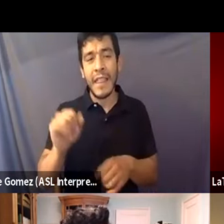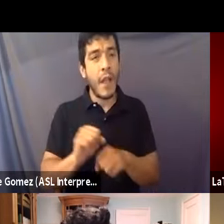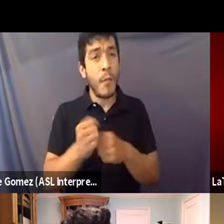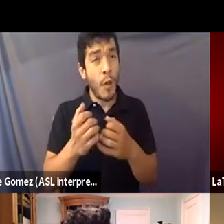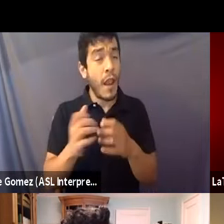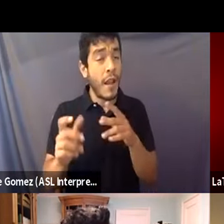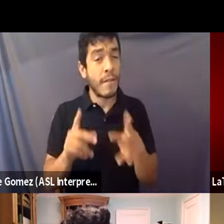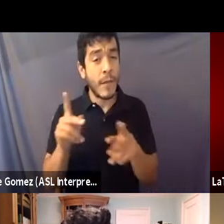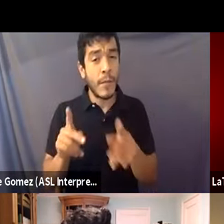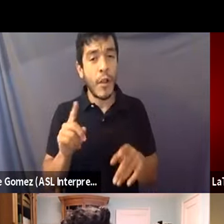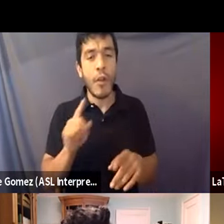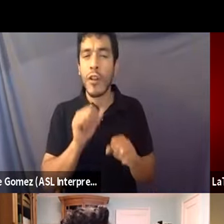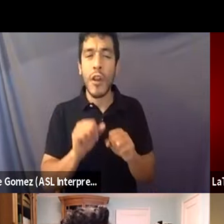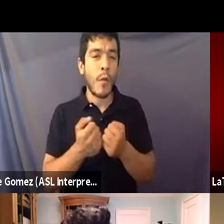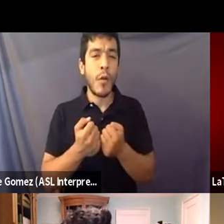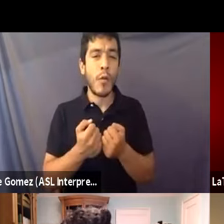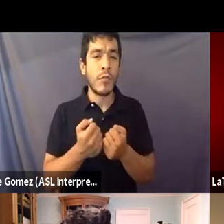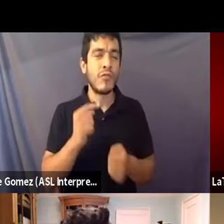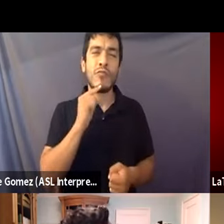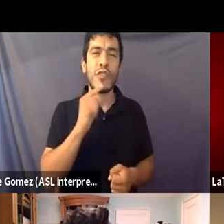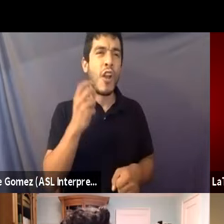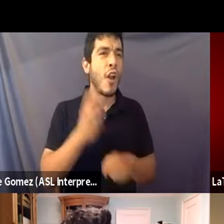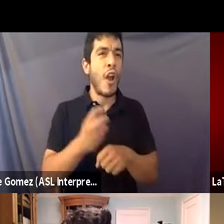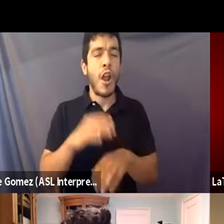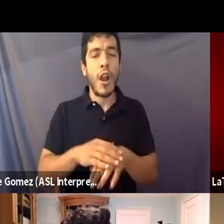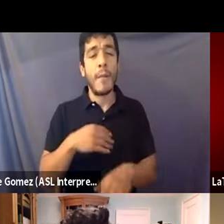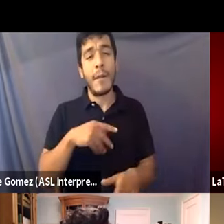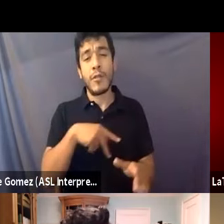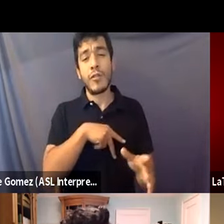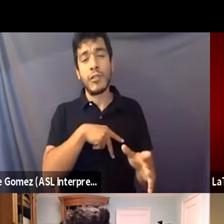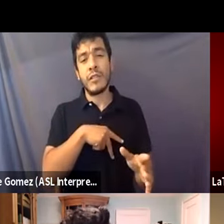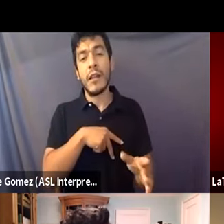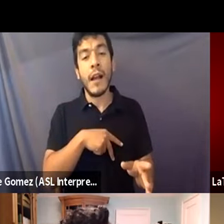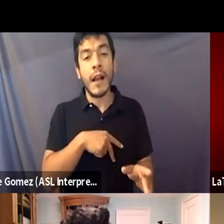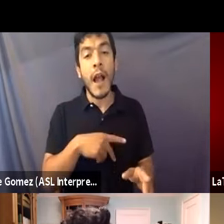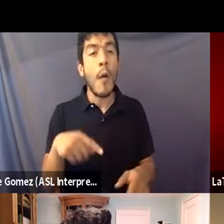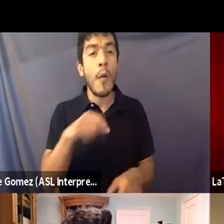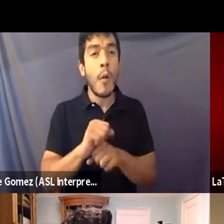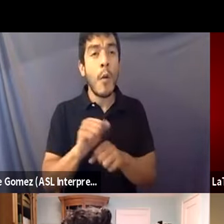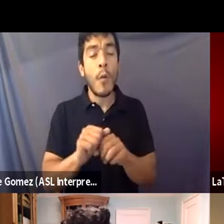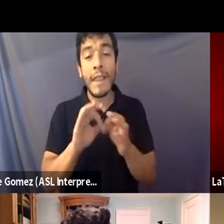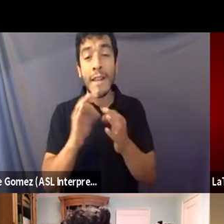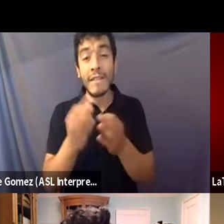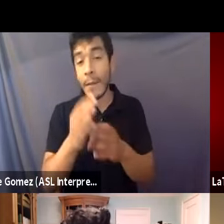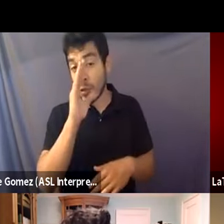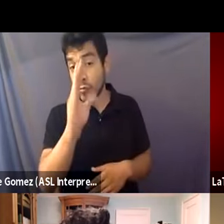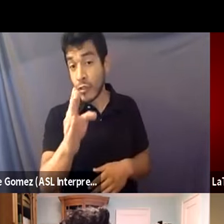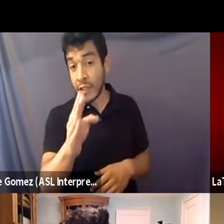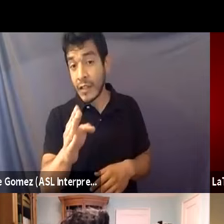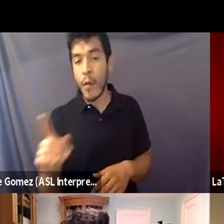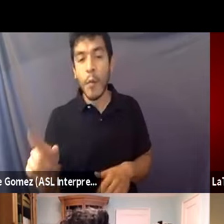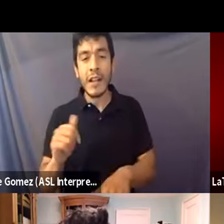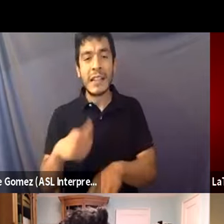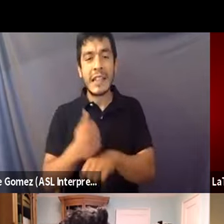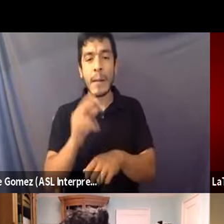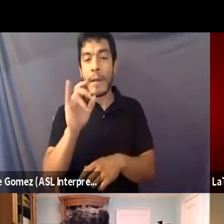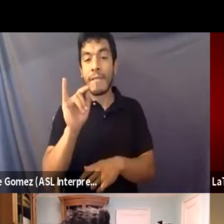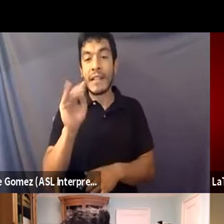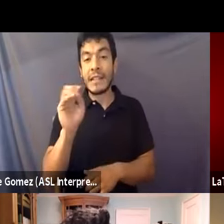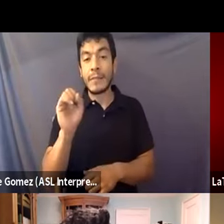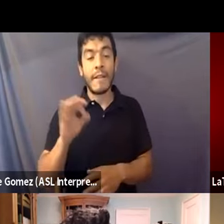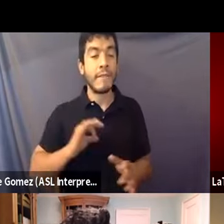right? It broke, I mean, it was really hard on me personally. We're working a lot with the families directly, we set up a victim's fund. And